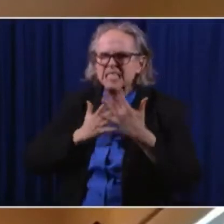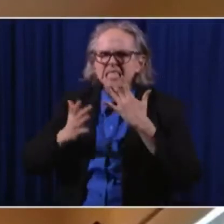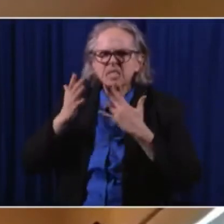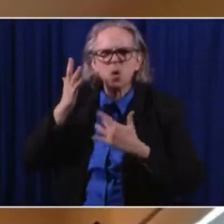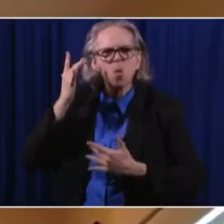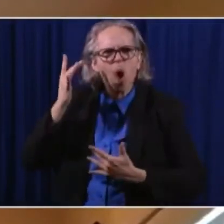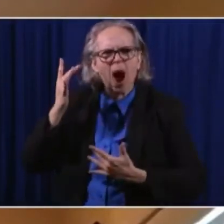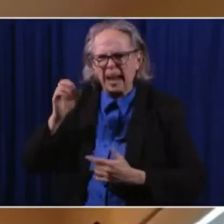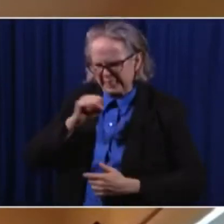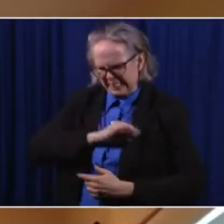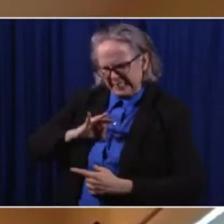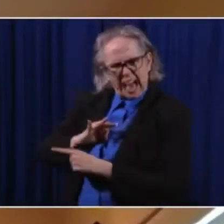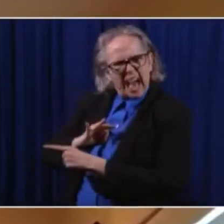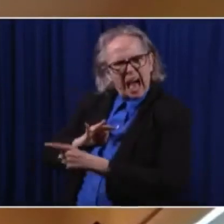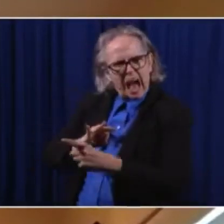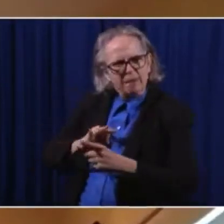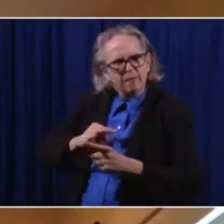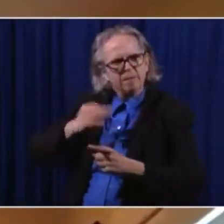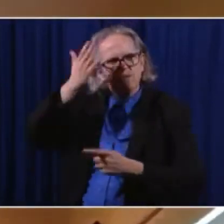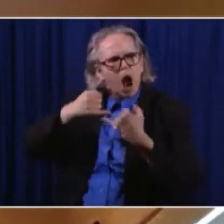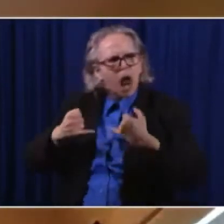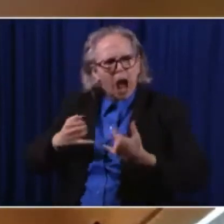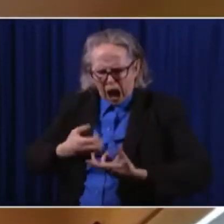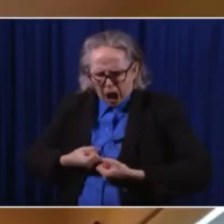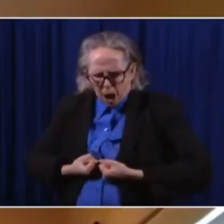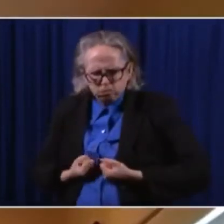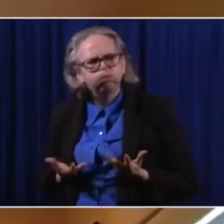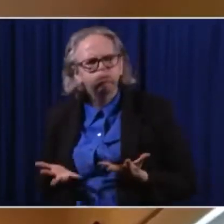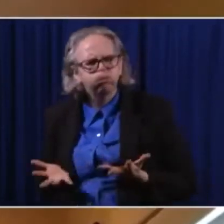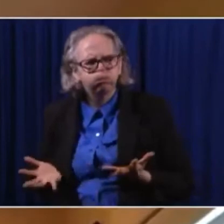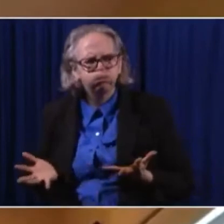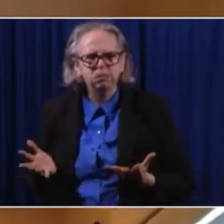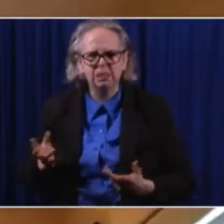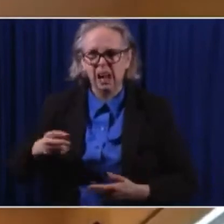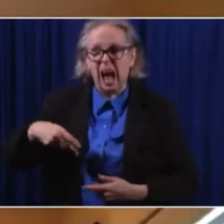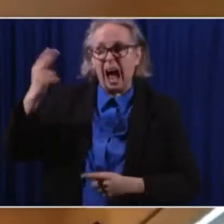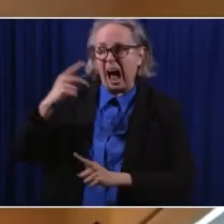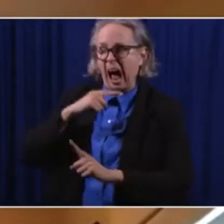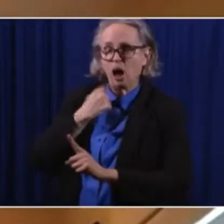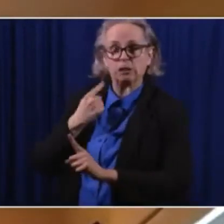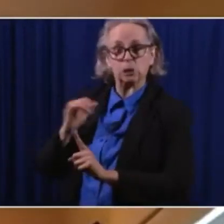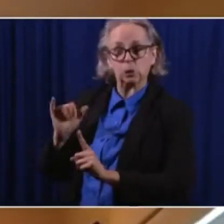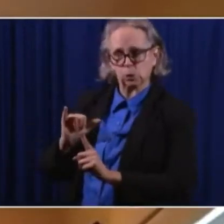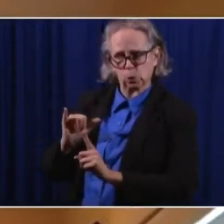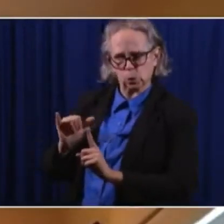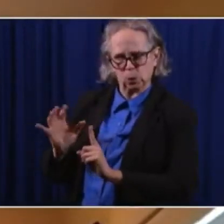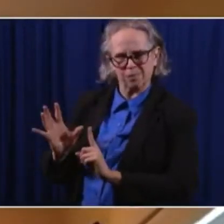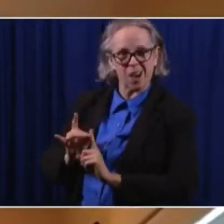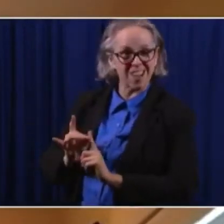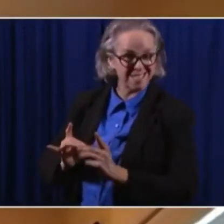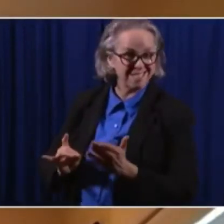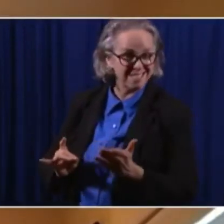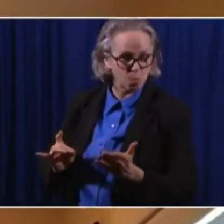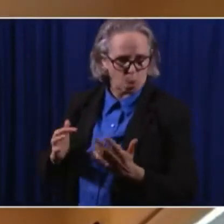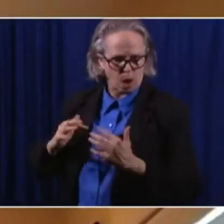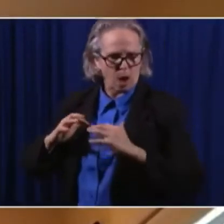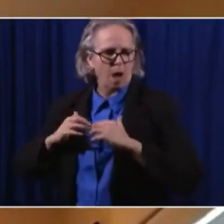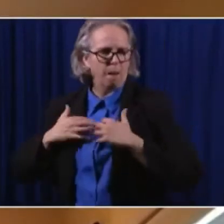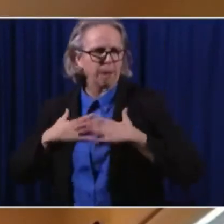illness because of their exposure or their family's exposure outside the hospital. As a result of